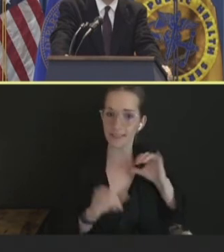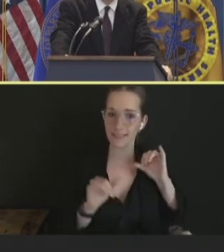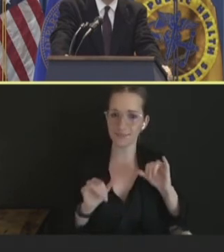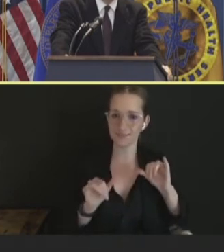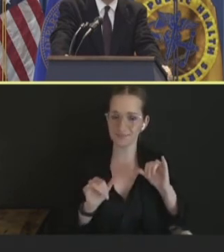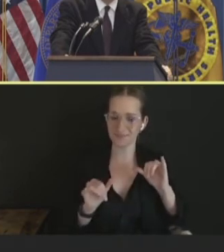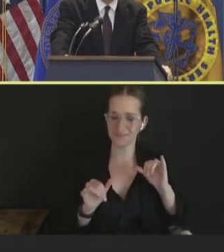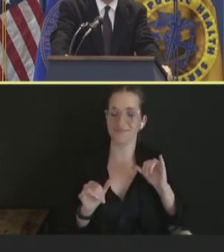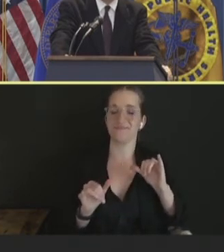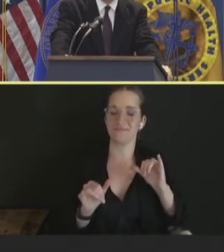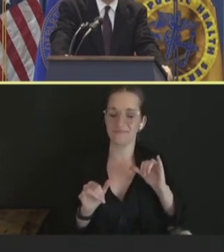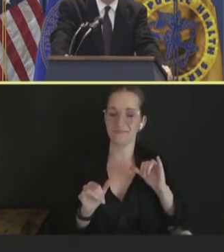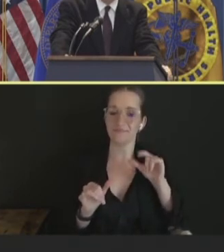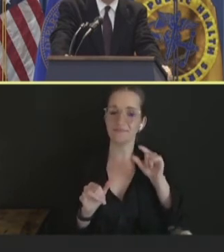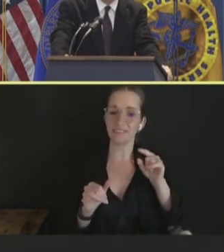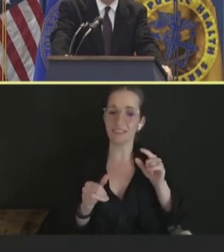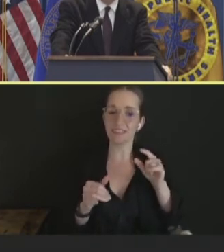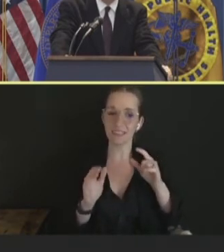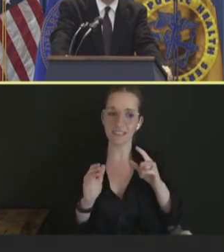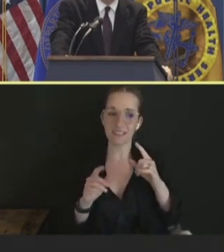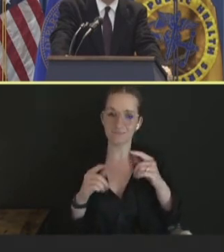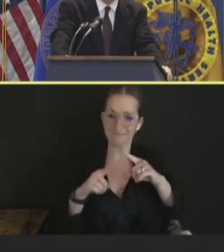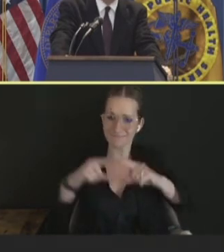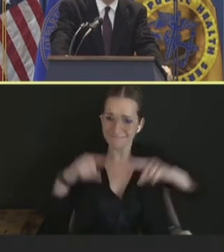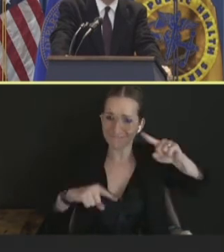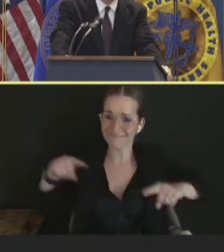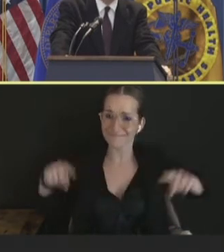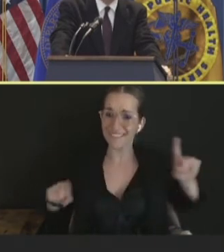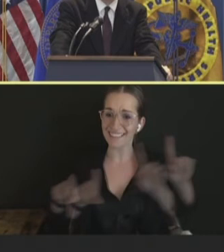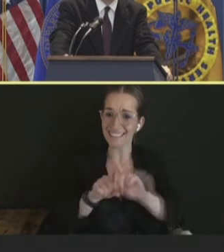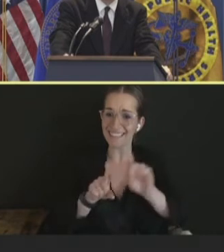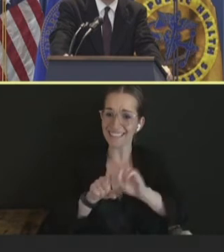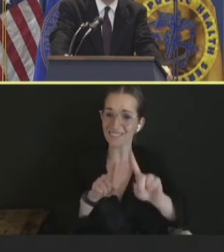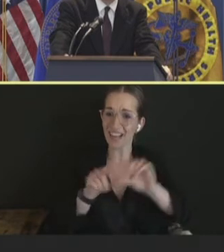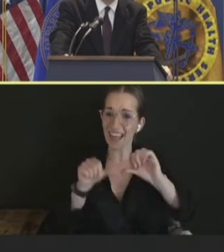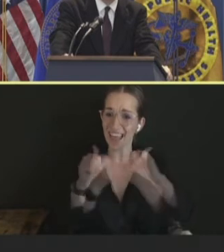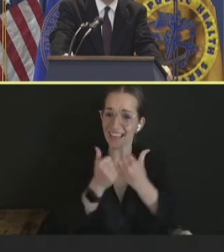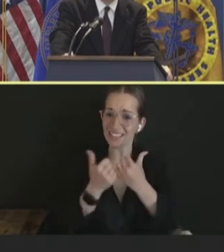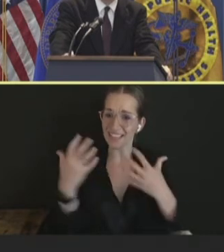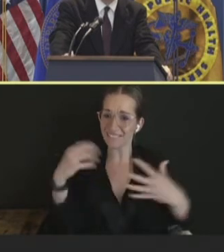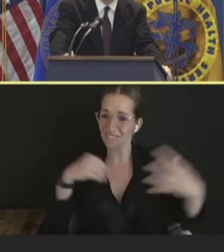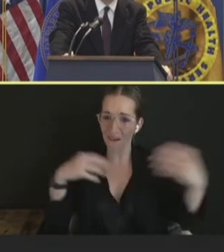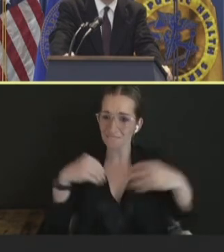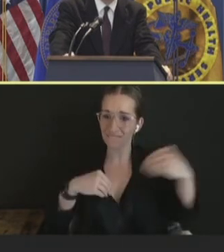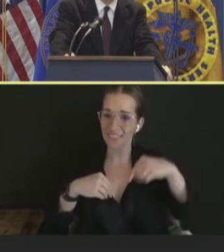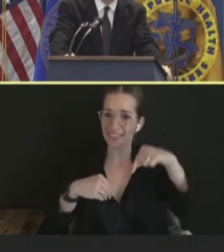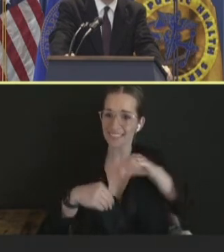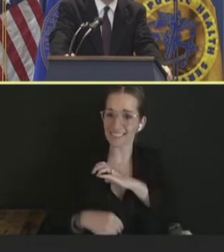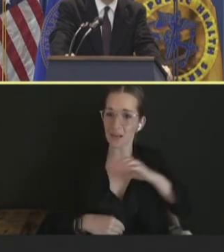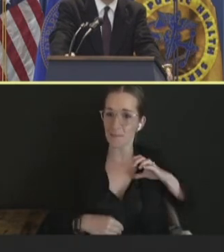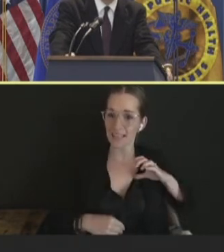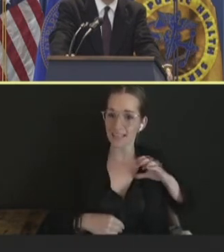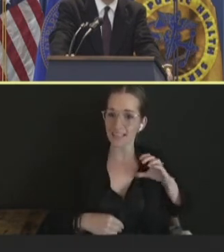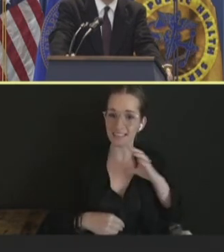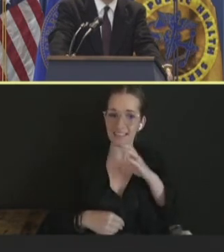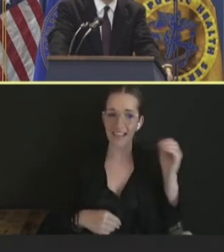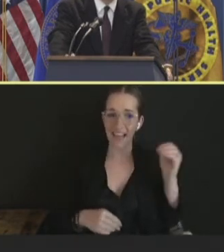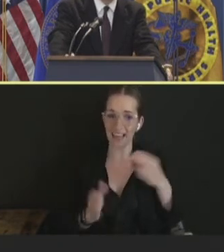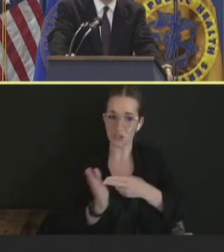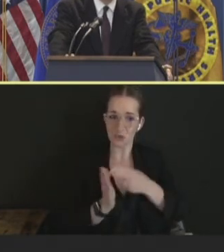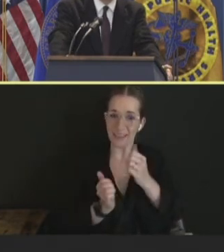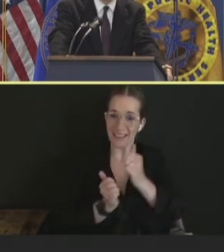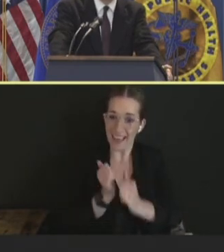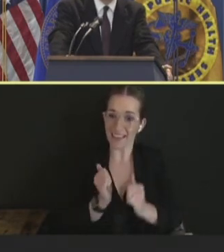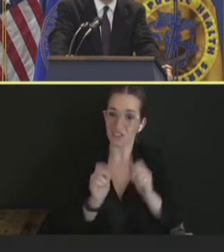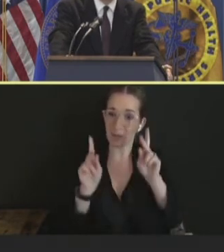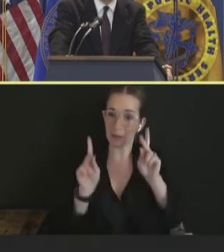members come from a wide variety of different agencies, and the truth is every single one of them is necessary and is going to